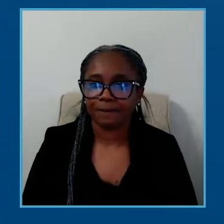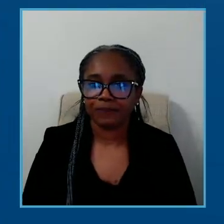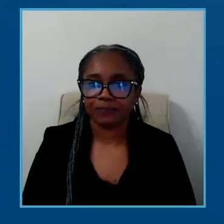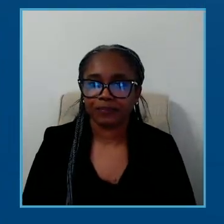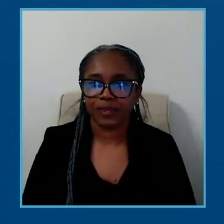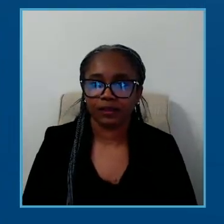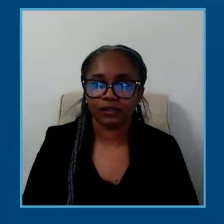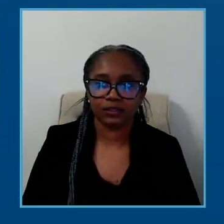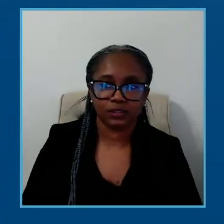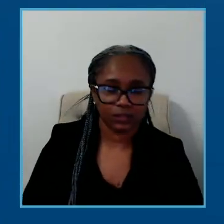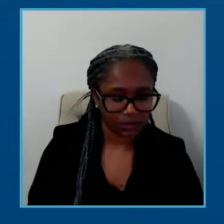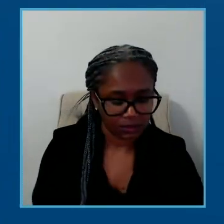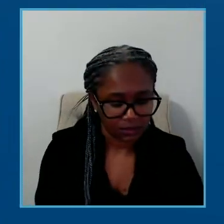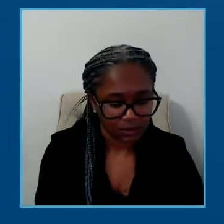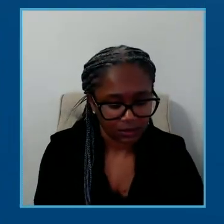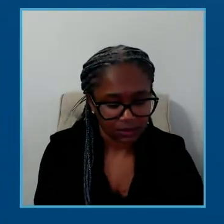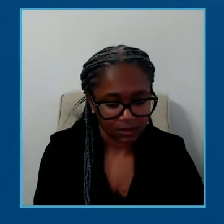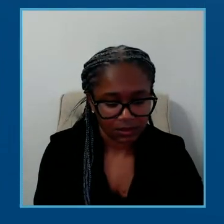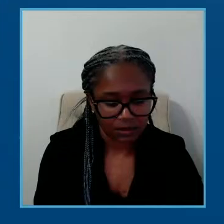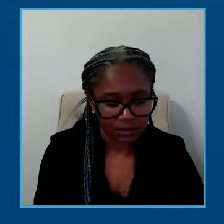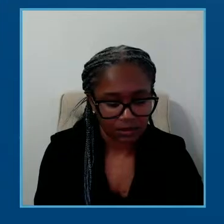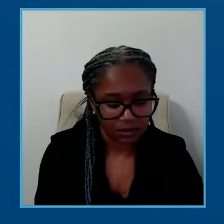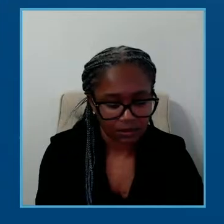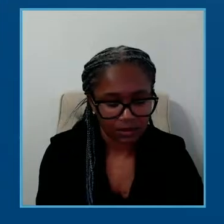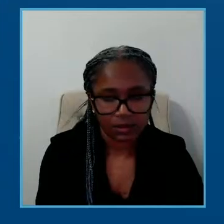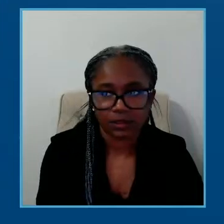Thank you. Mr. Jacobs, you're up next.